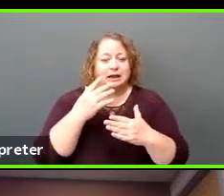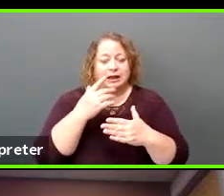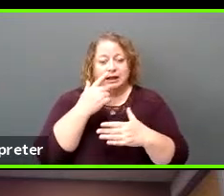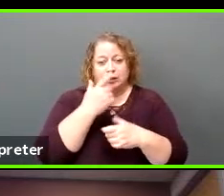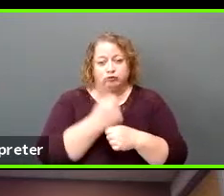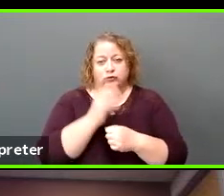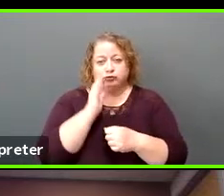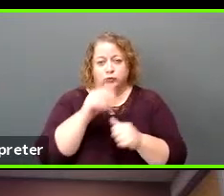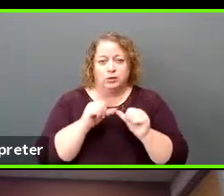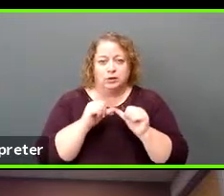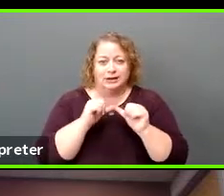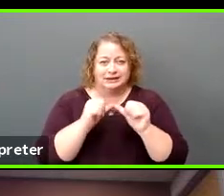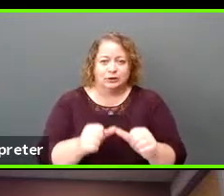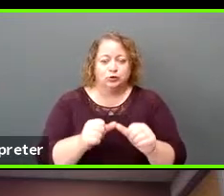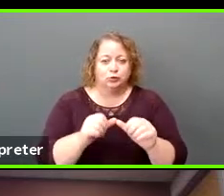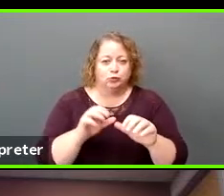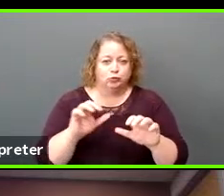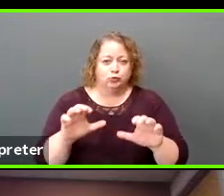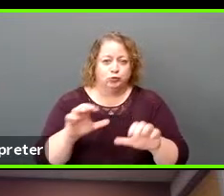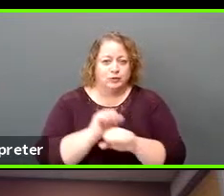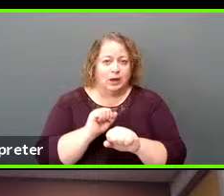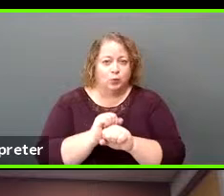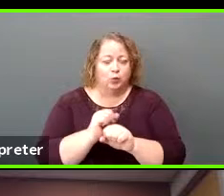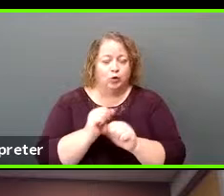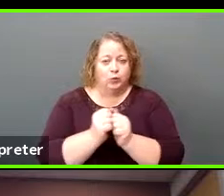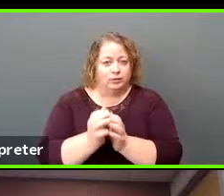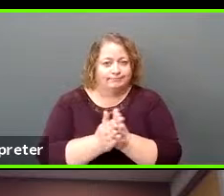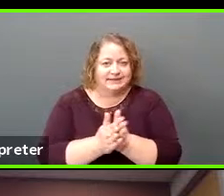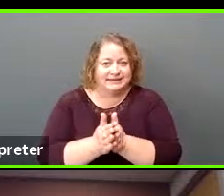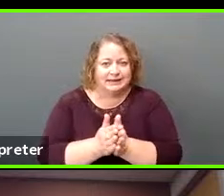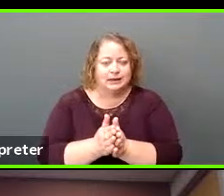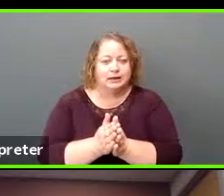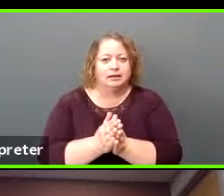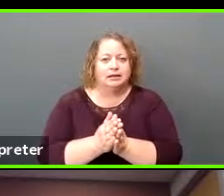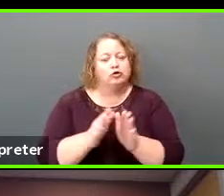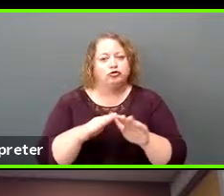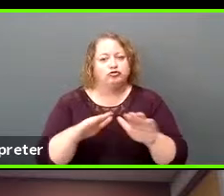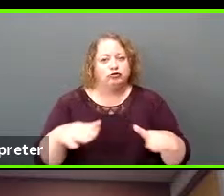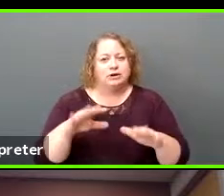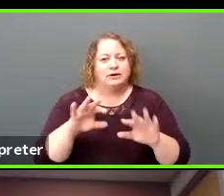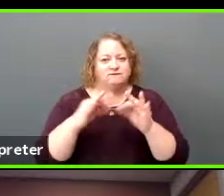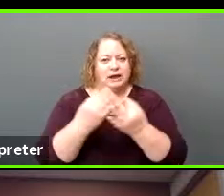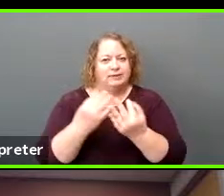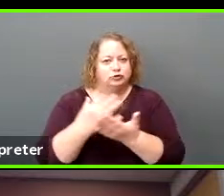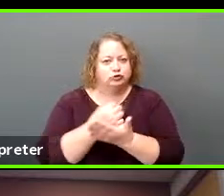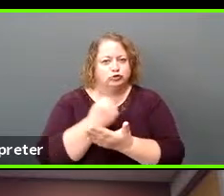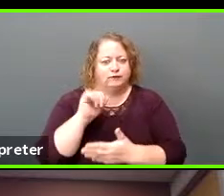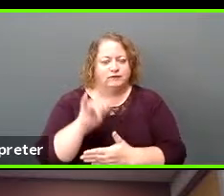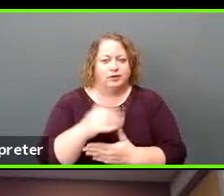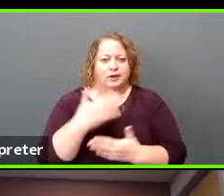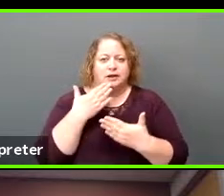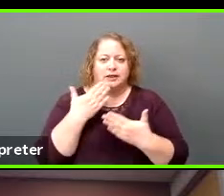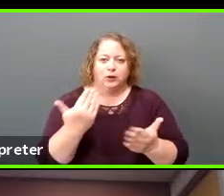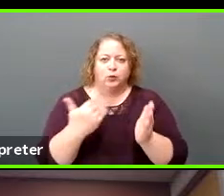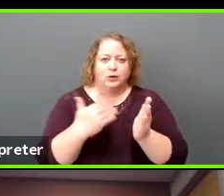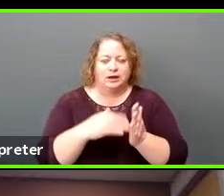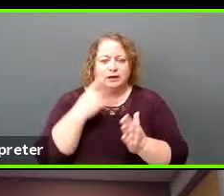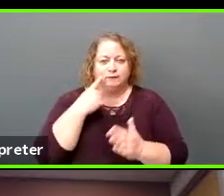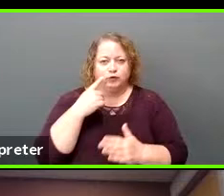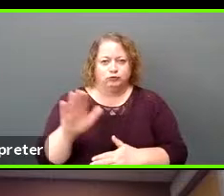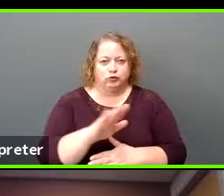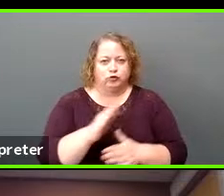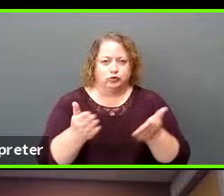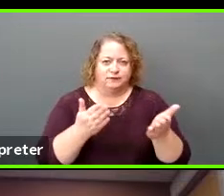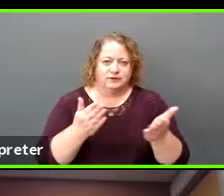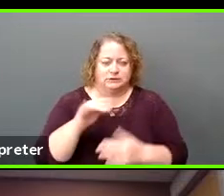will continue to carry the work forward with zeal. Our children and families deserve that. Thank you again for your